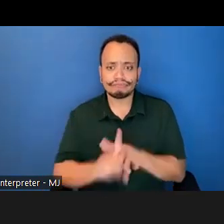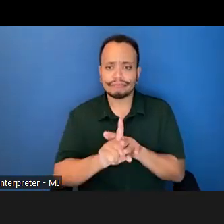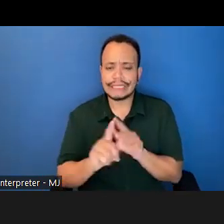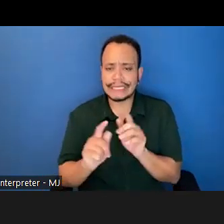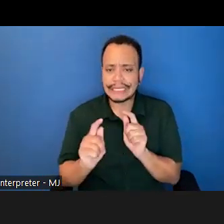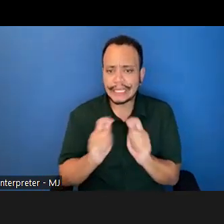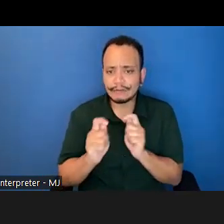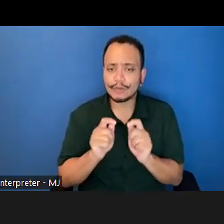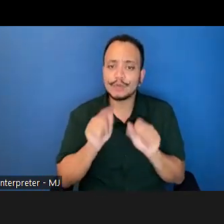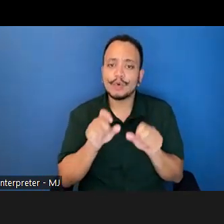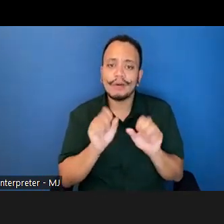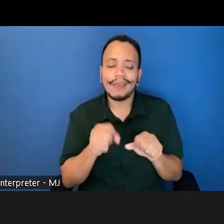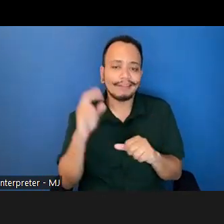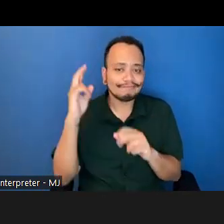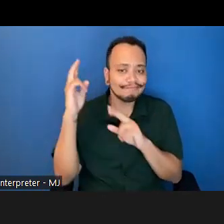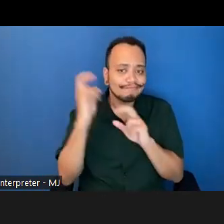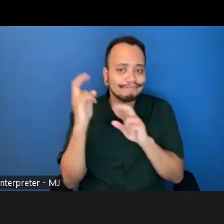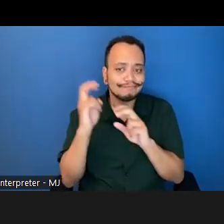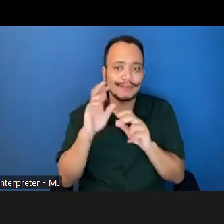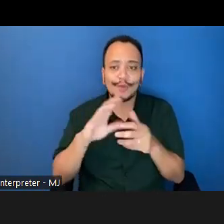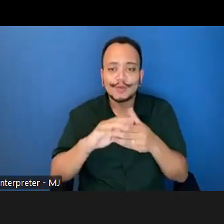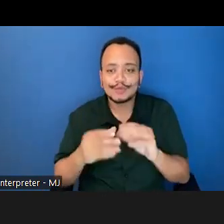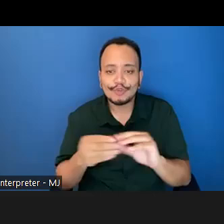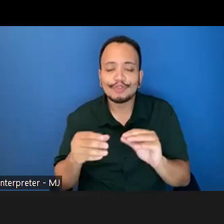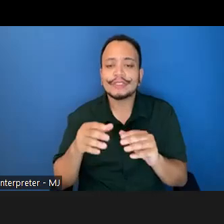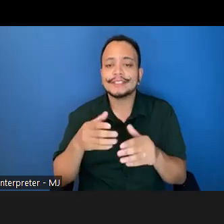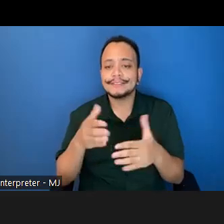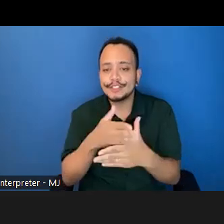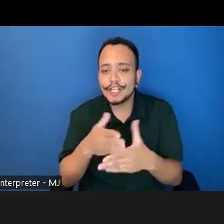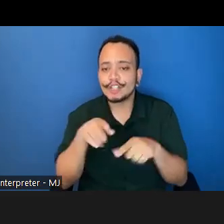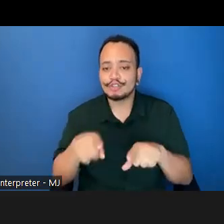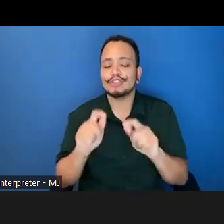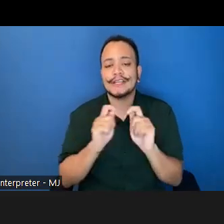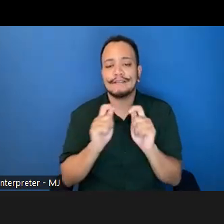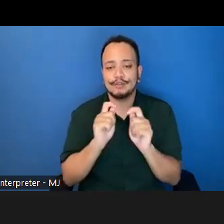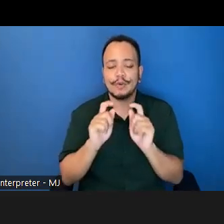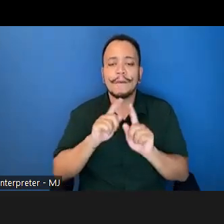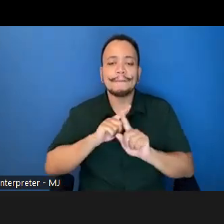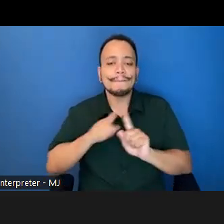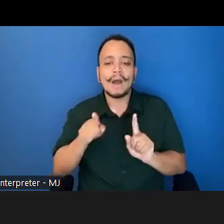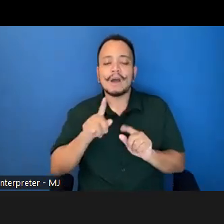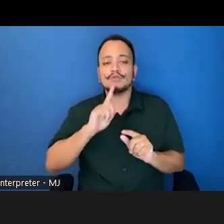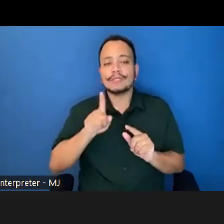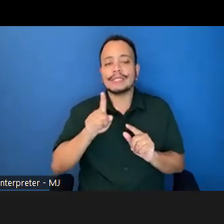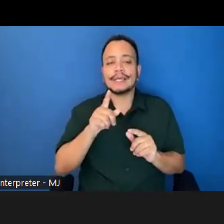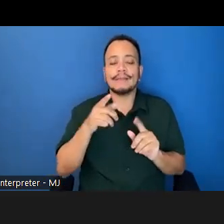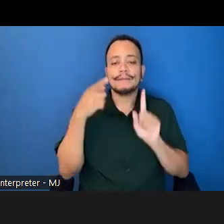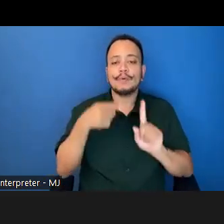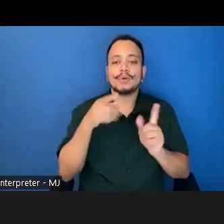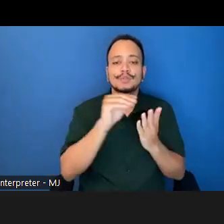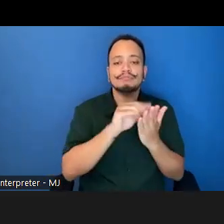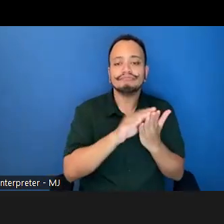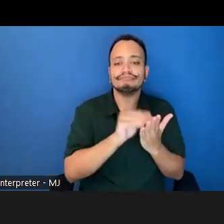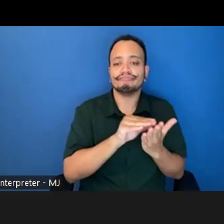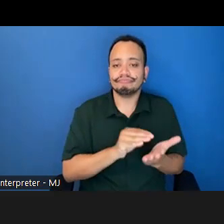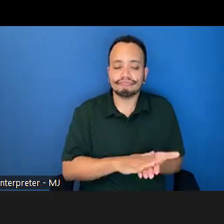not the initial purpose of these stories. So these stories can come from any like point in your life, right?